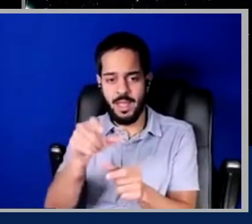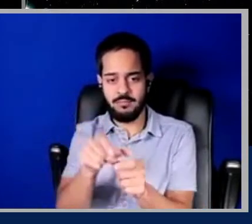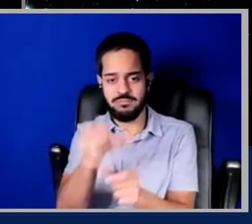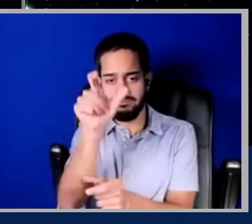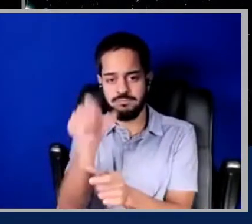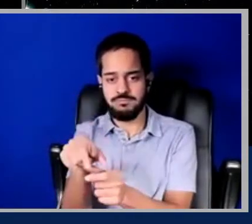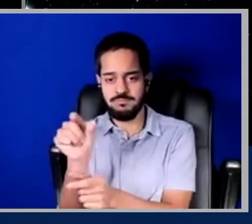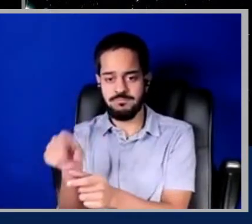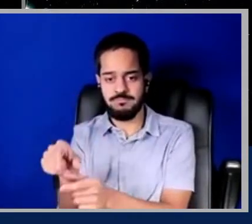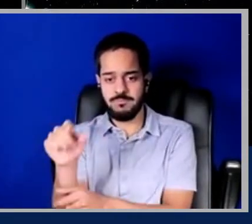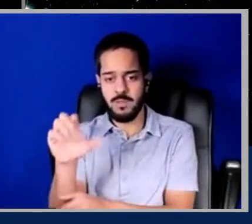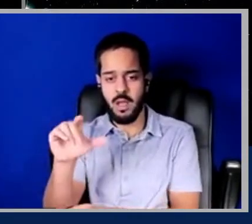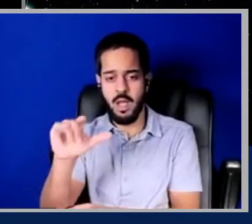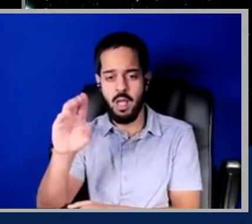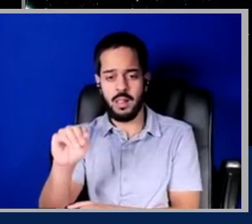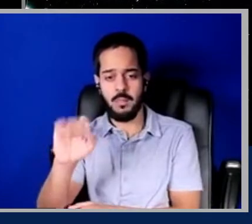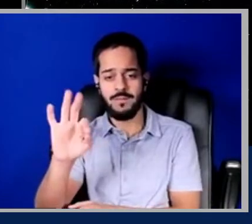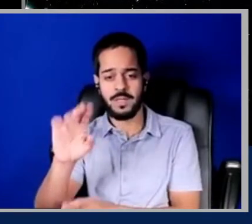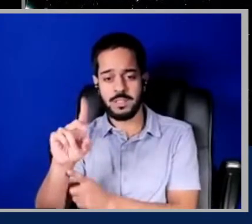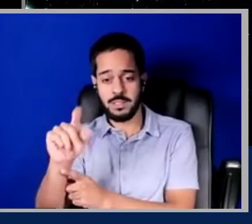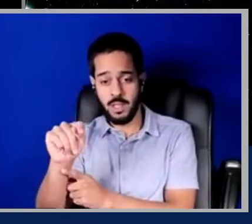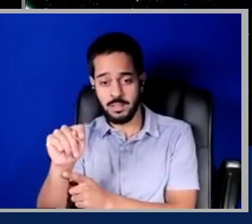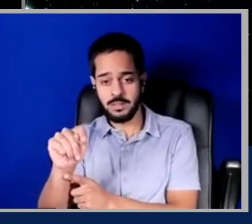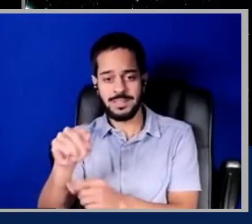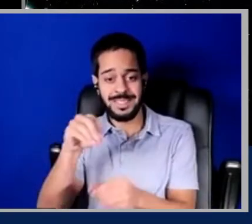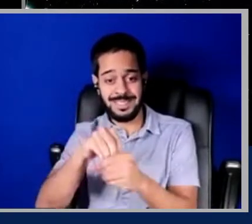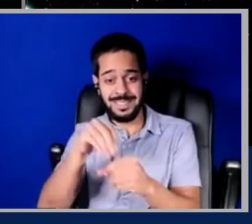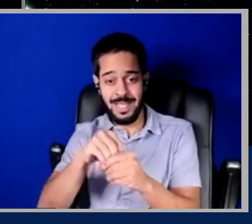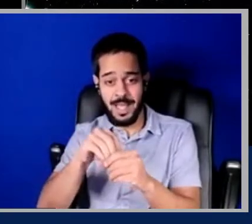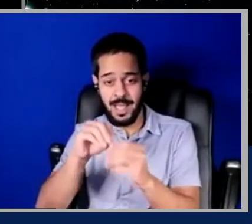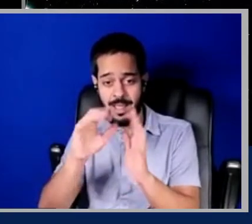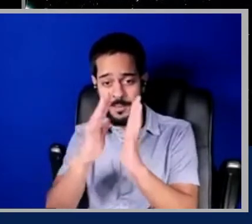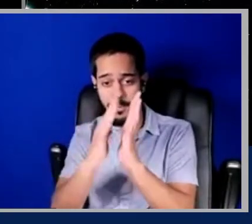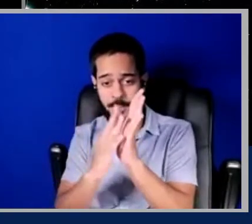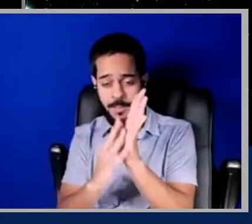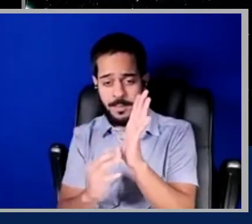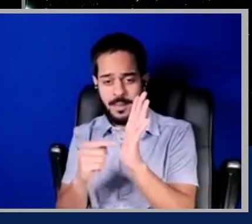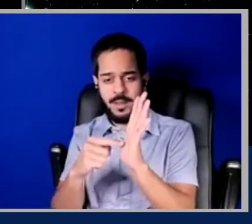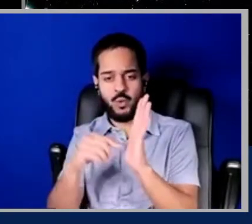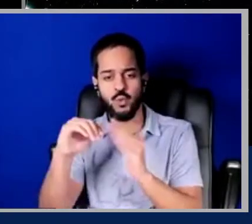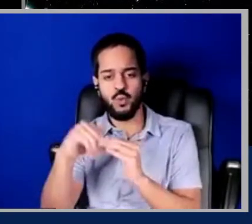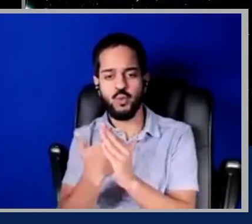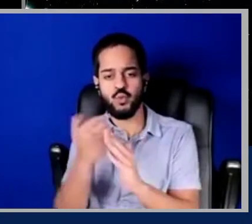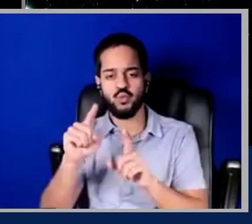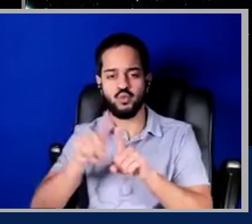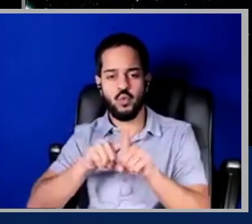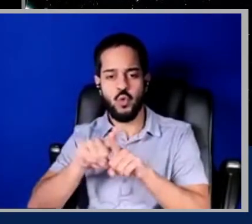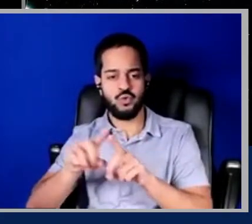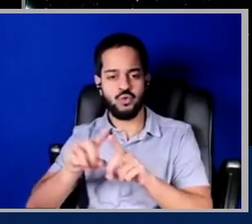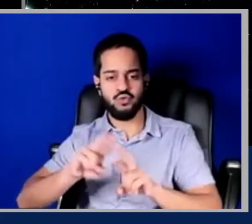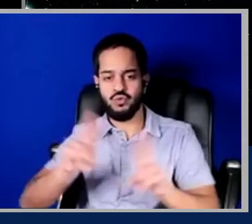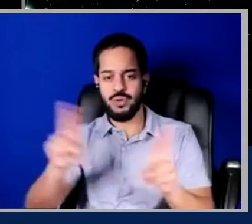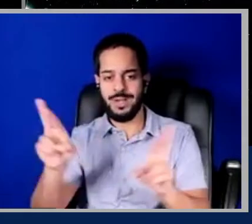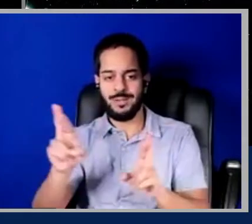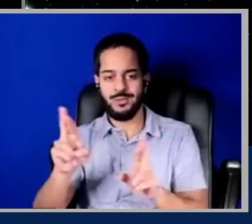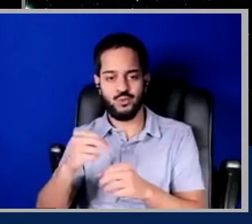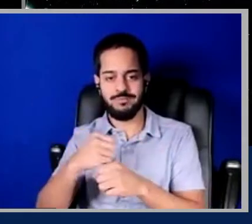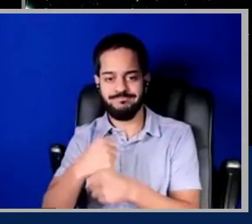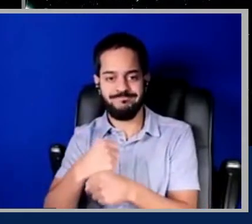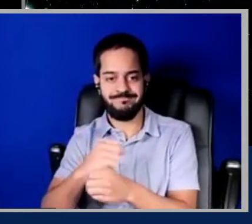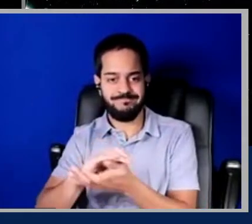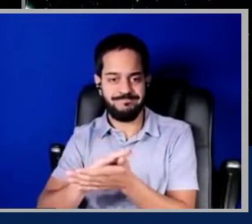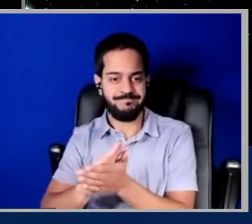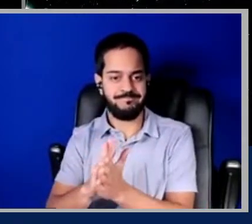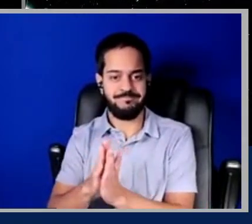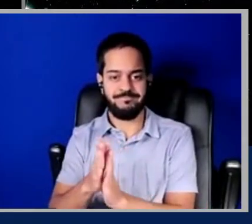dust are new stars waiting to be formed or making way in through formation. And we kind of